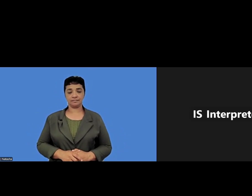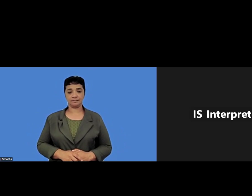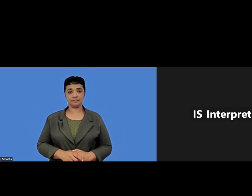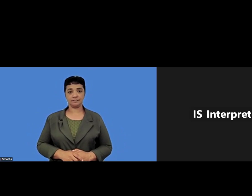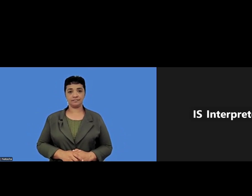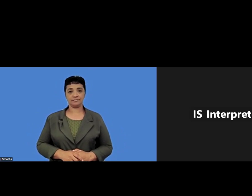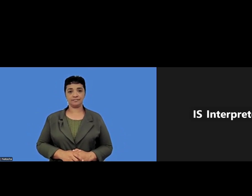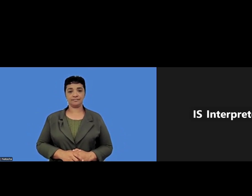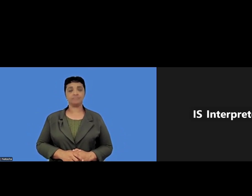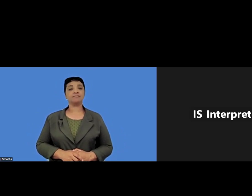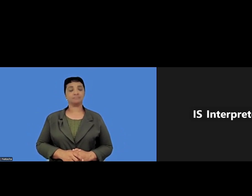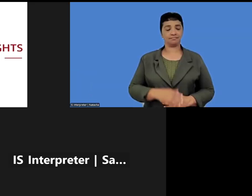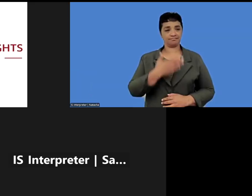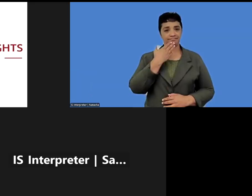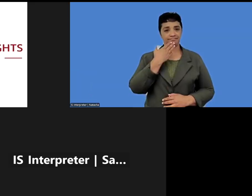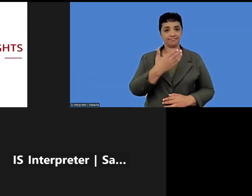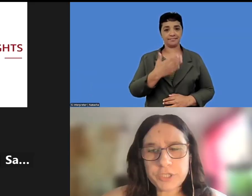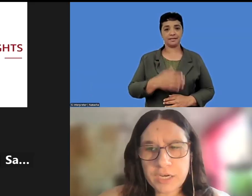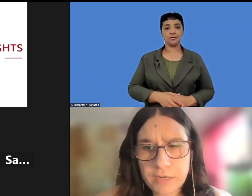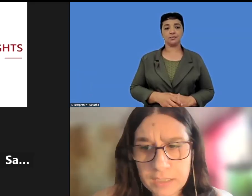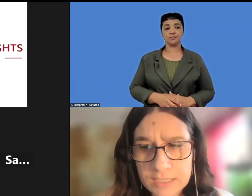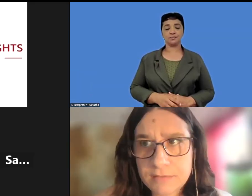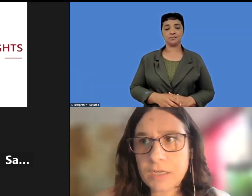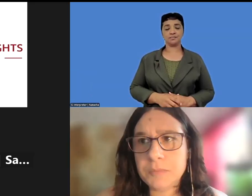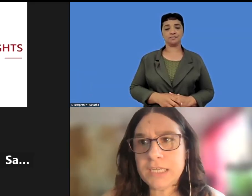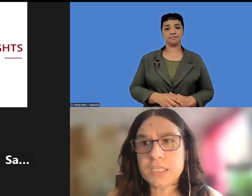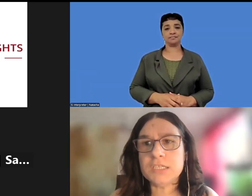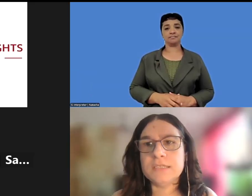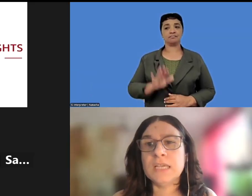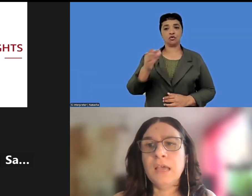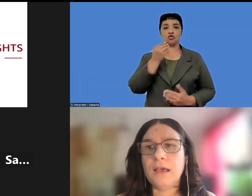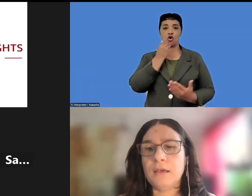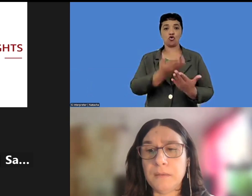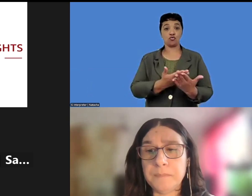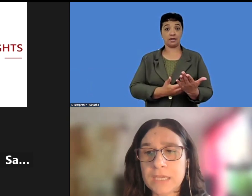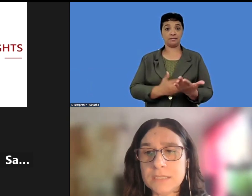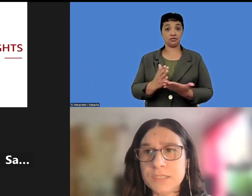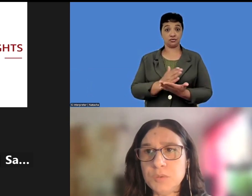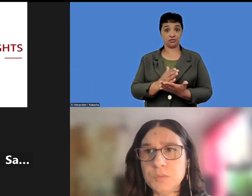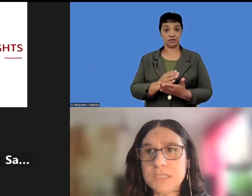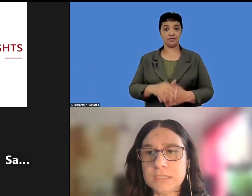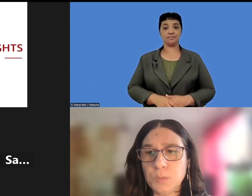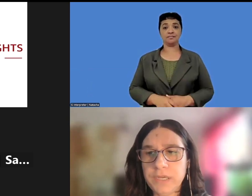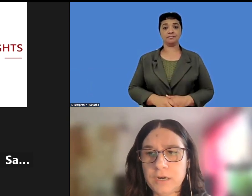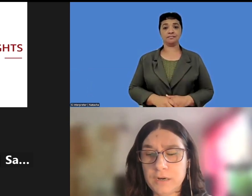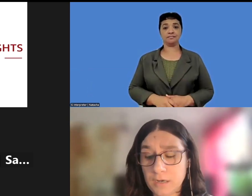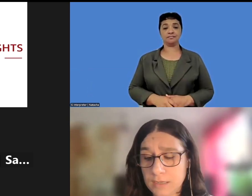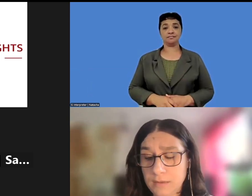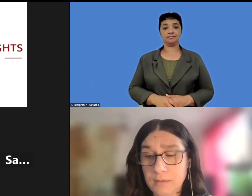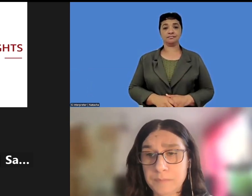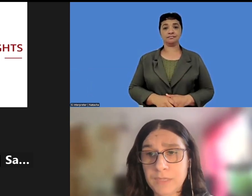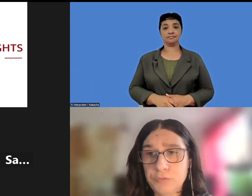Thank you. Thank you very much, Lisbeth, for sharing these recommendations. I assume that we